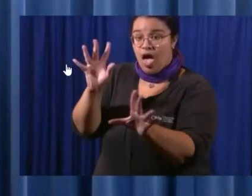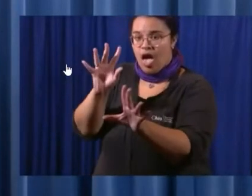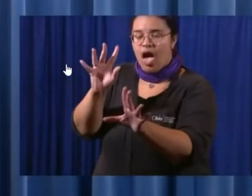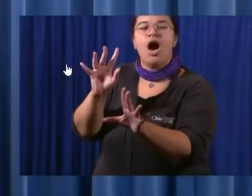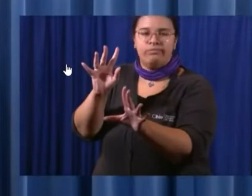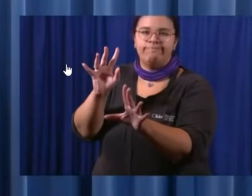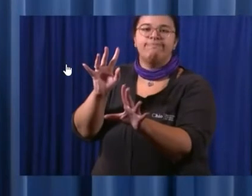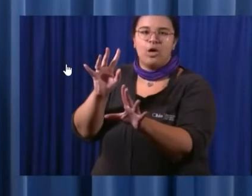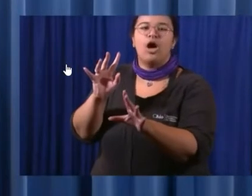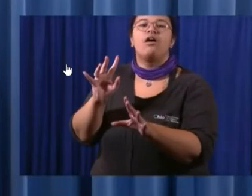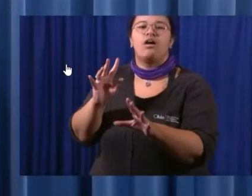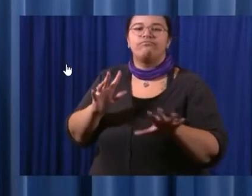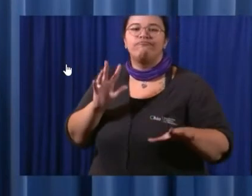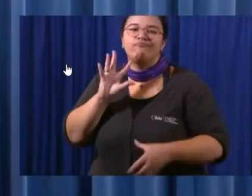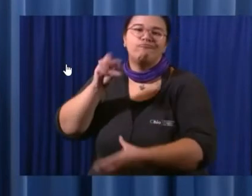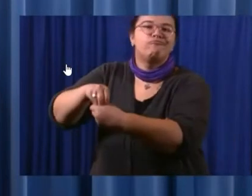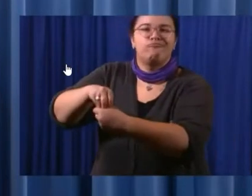Governor.